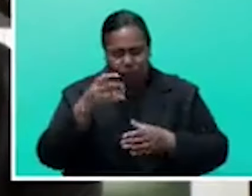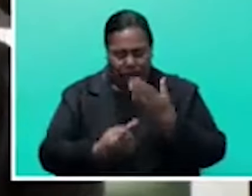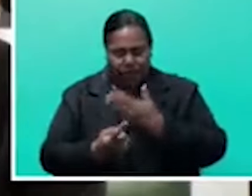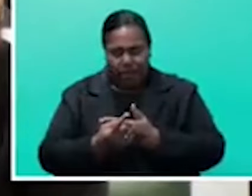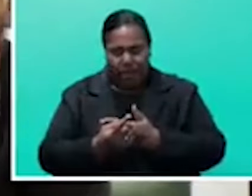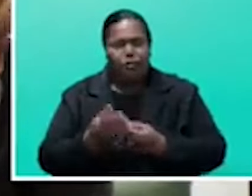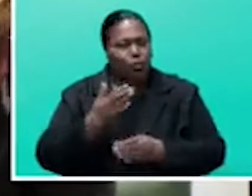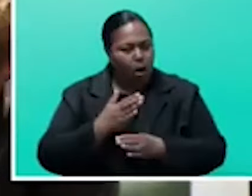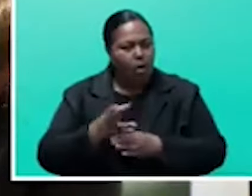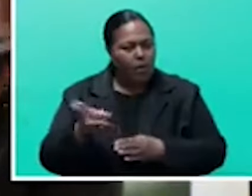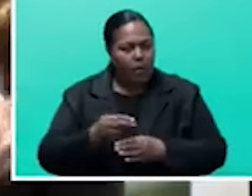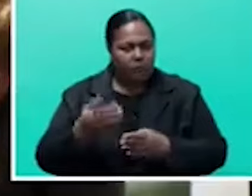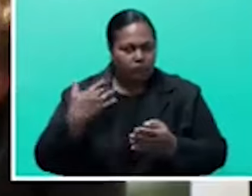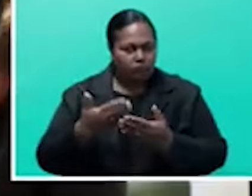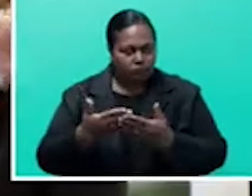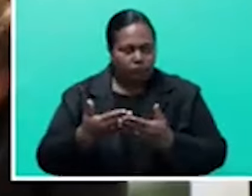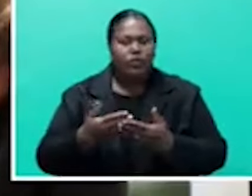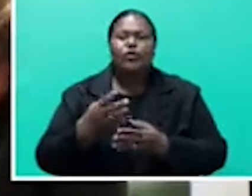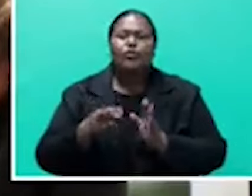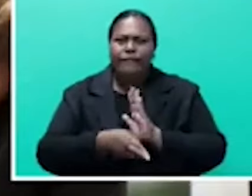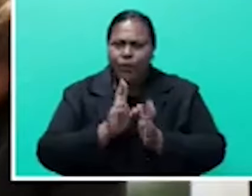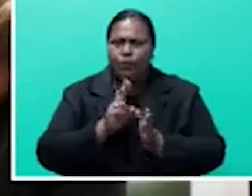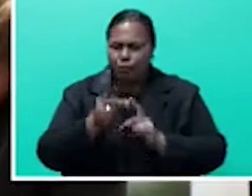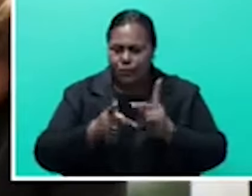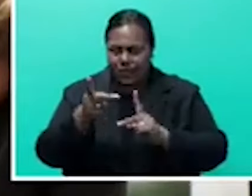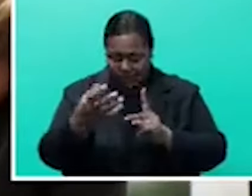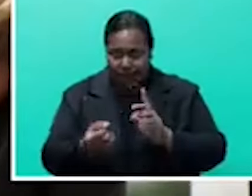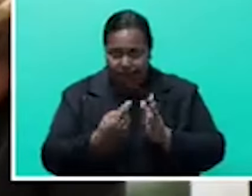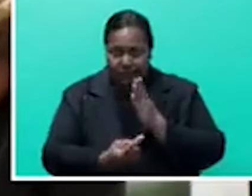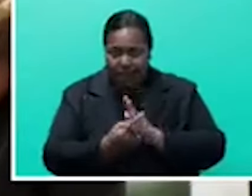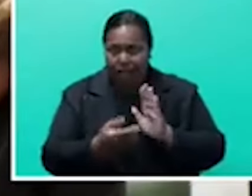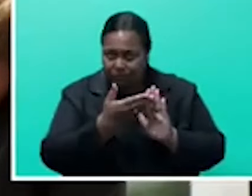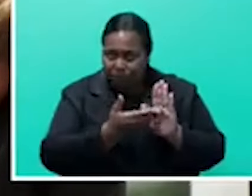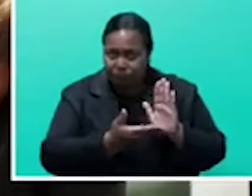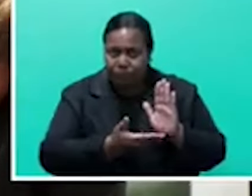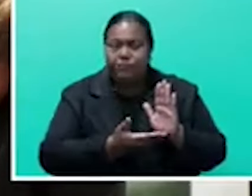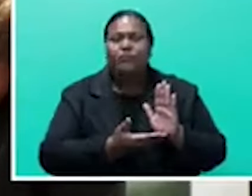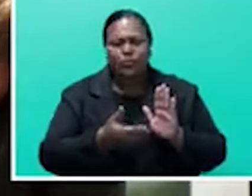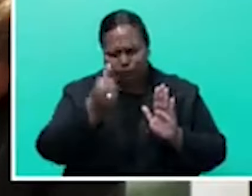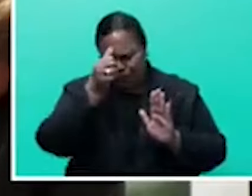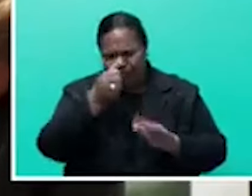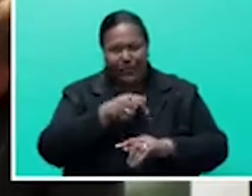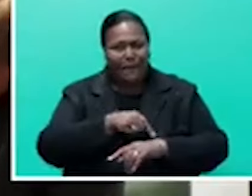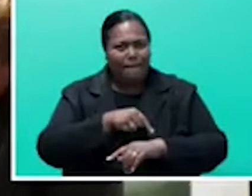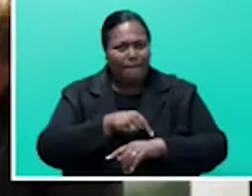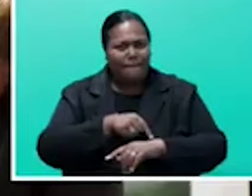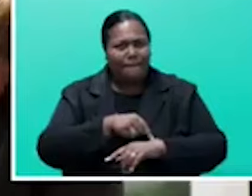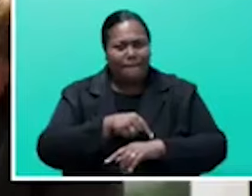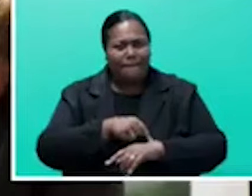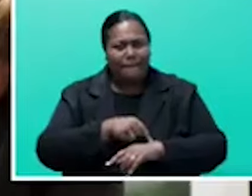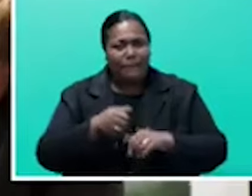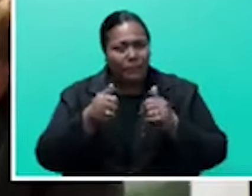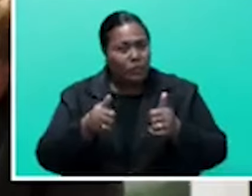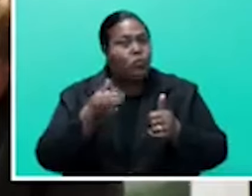done. There is reviews. The process is in place. And they will know in time, in good time, when